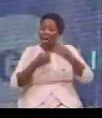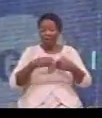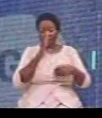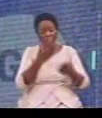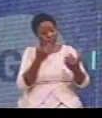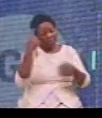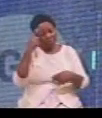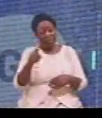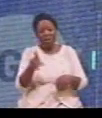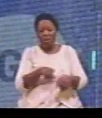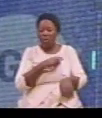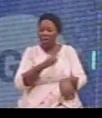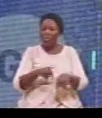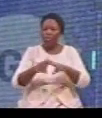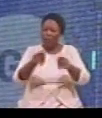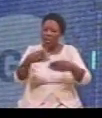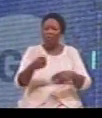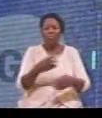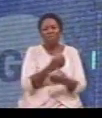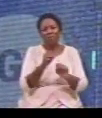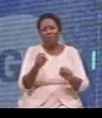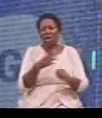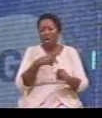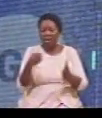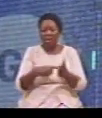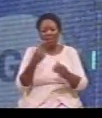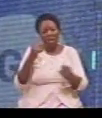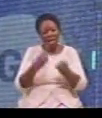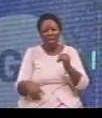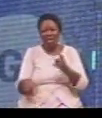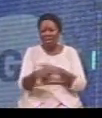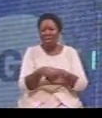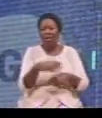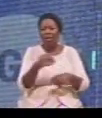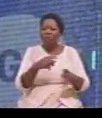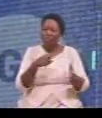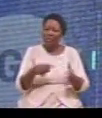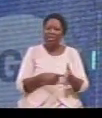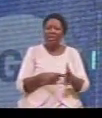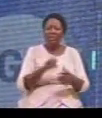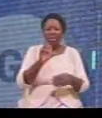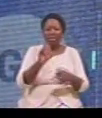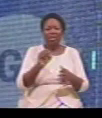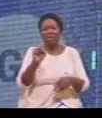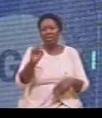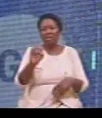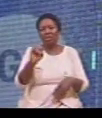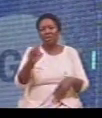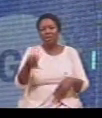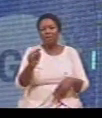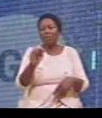time to give you salvation. And this is the last day of this September GCK